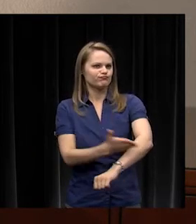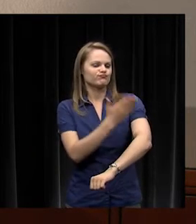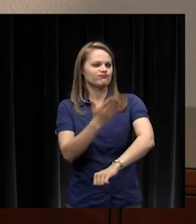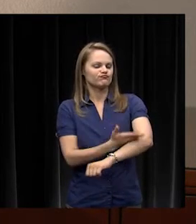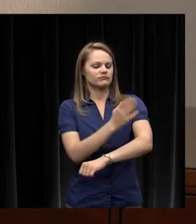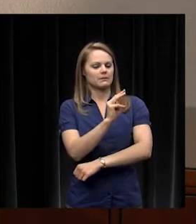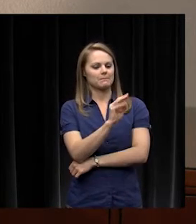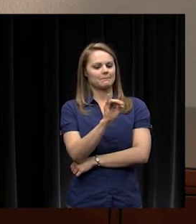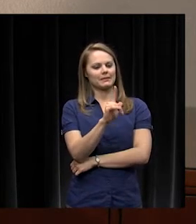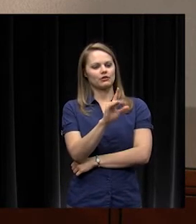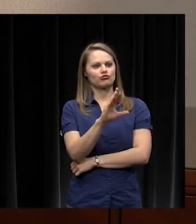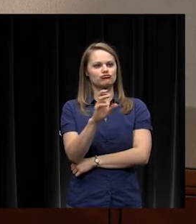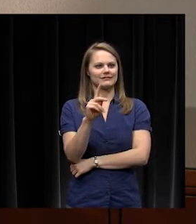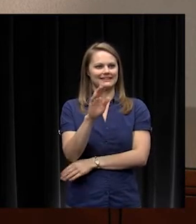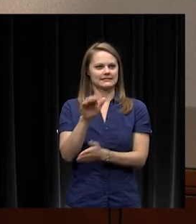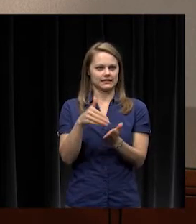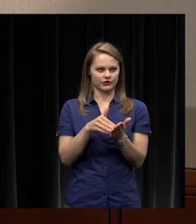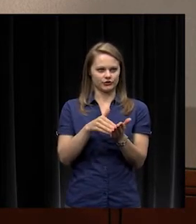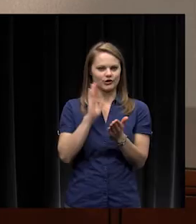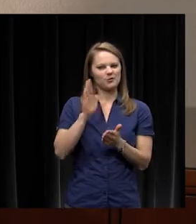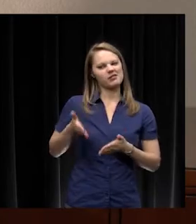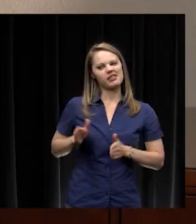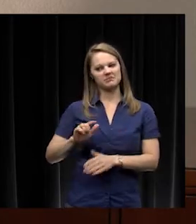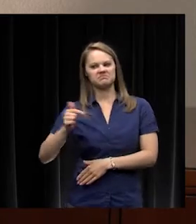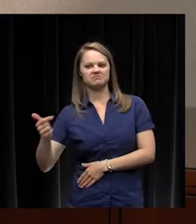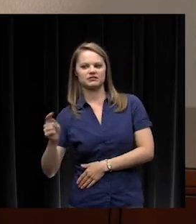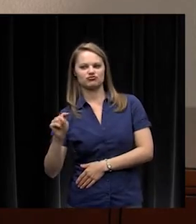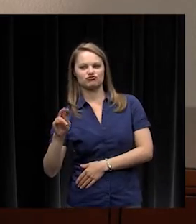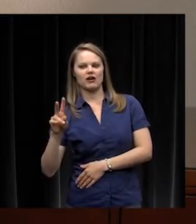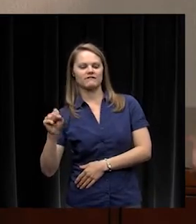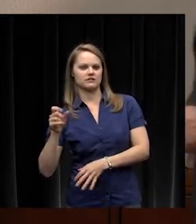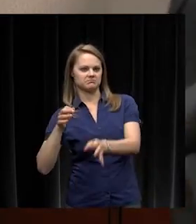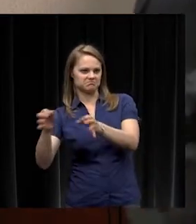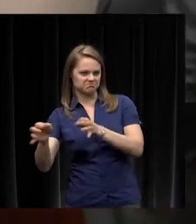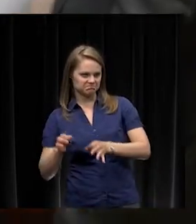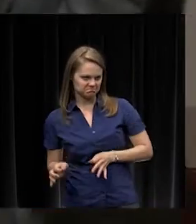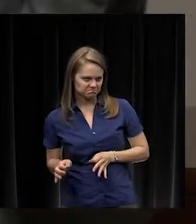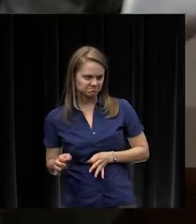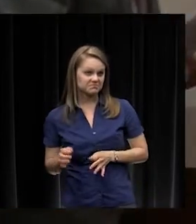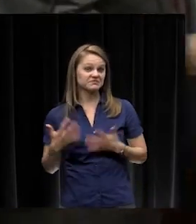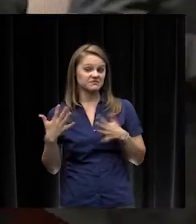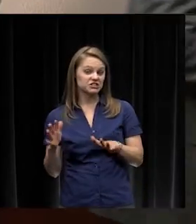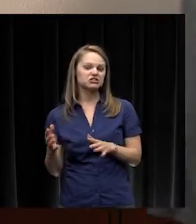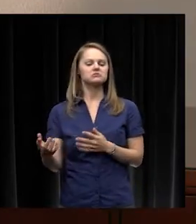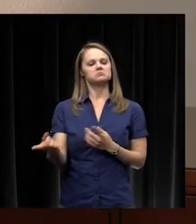I'll let Travis walk you through that, and then we'll stand for some questions.